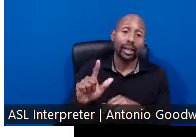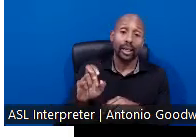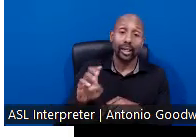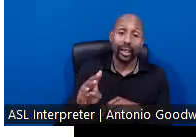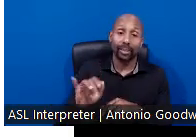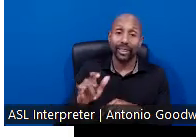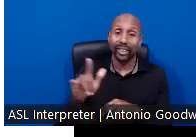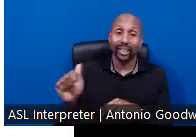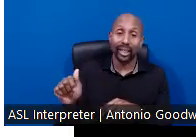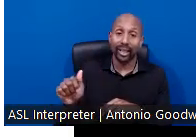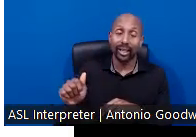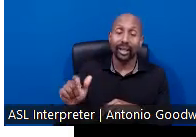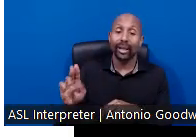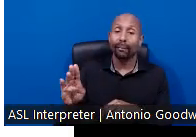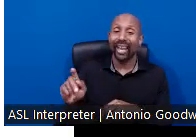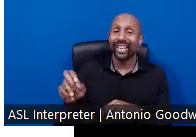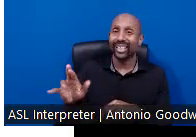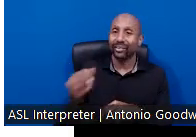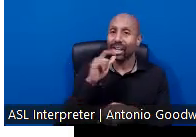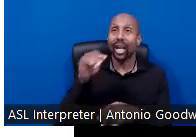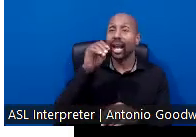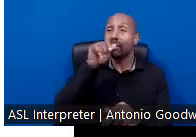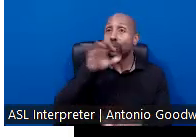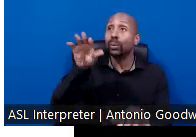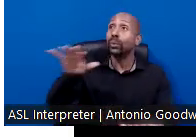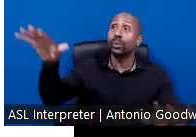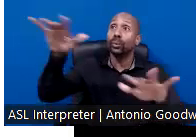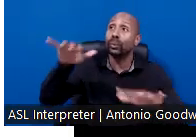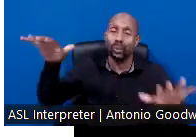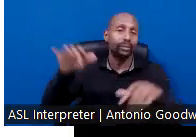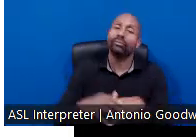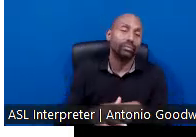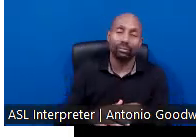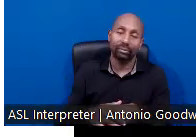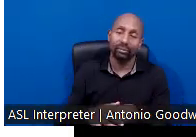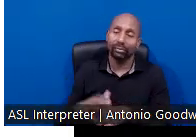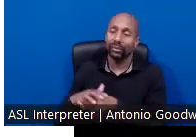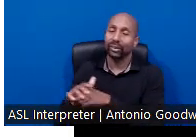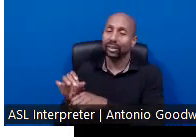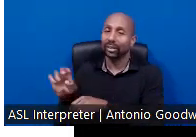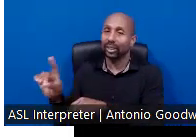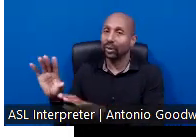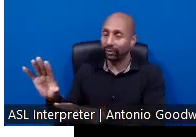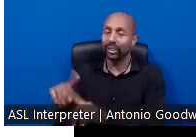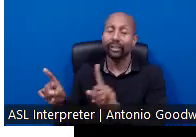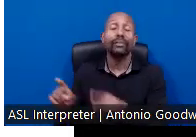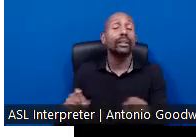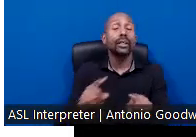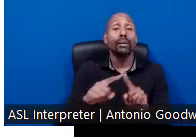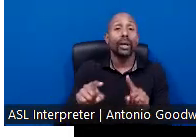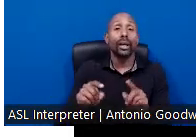the air. So very different than COVID. Does not spread through the air in its healthcare settings that the bacteria can spread person to